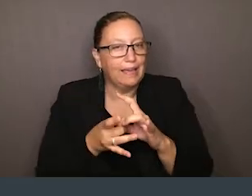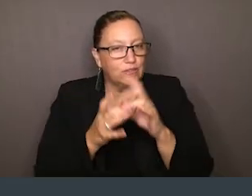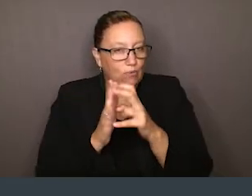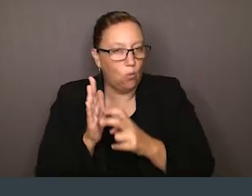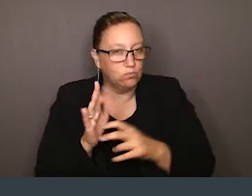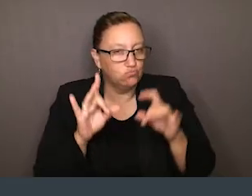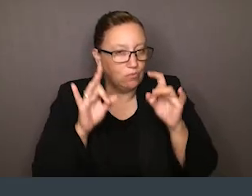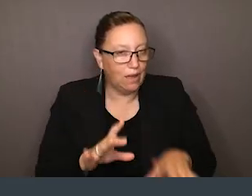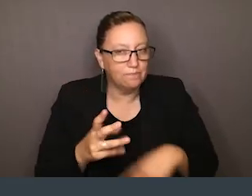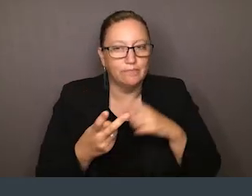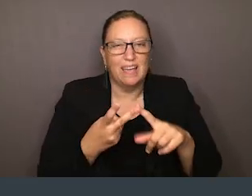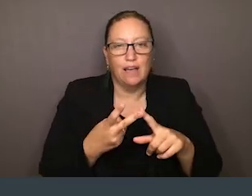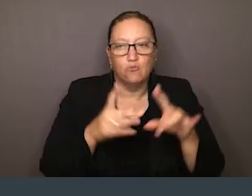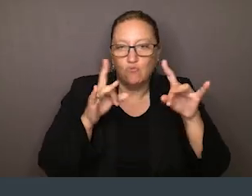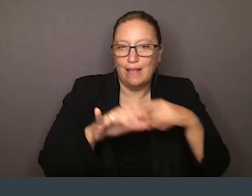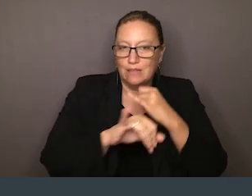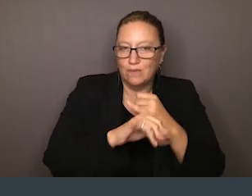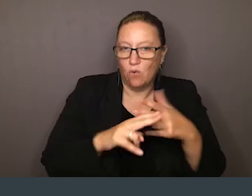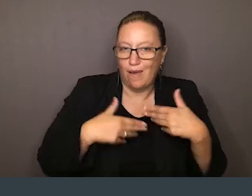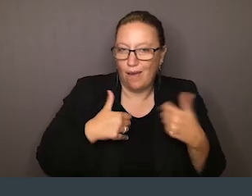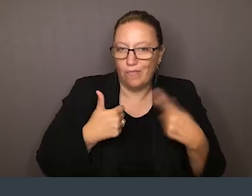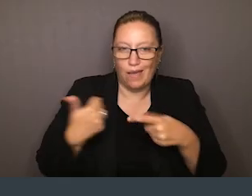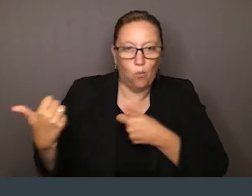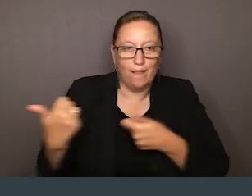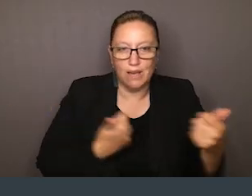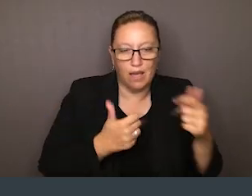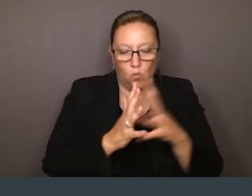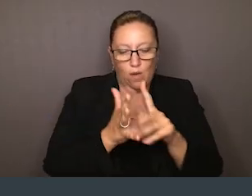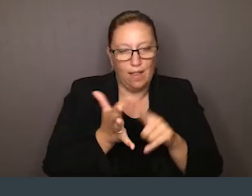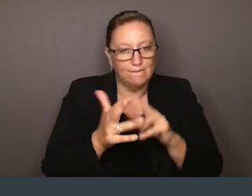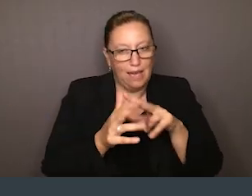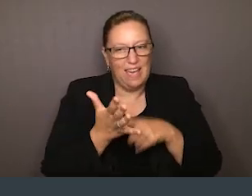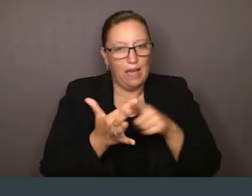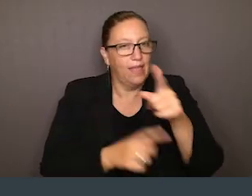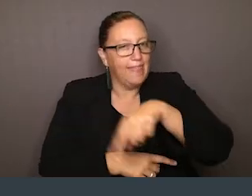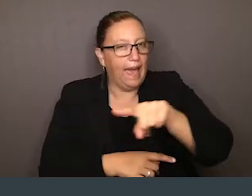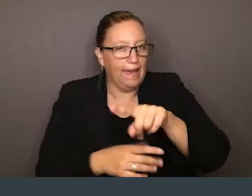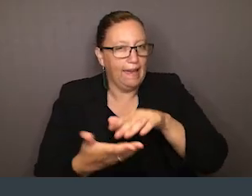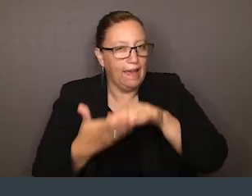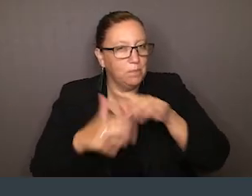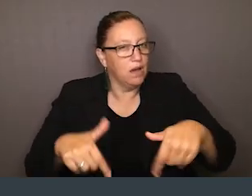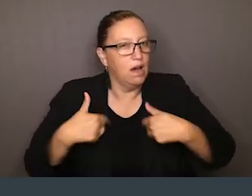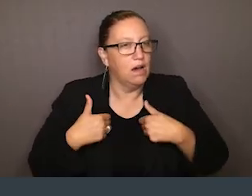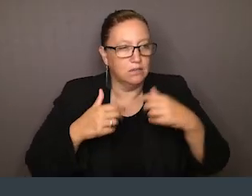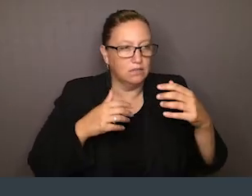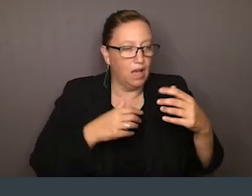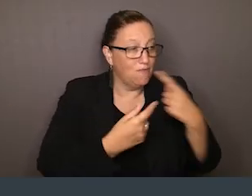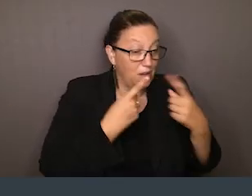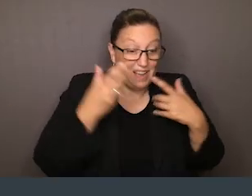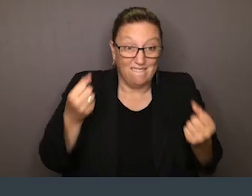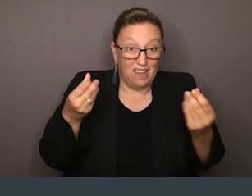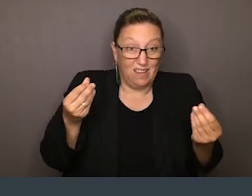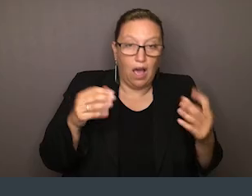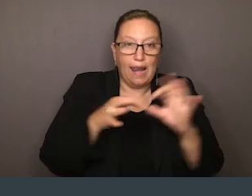and also from the Australian Institute of Health and Welfare. And without these types of support, this sort